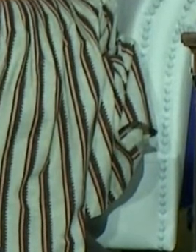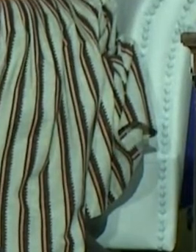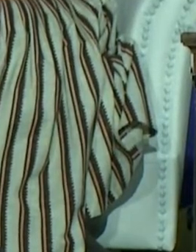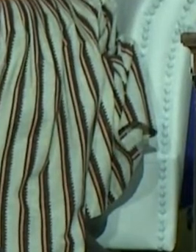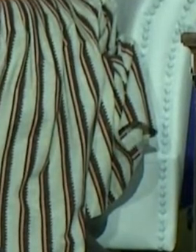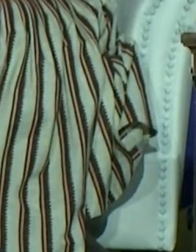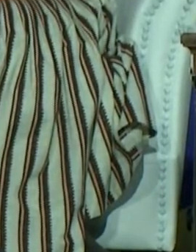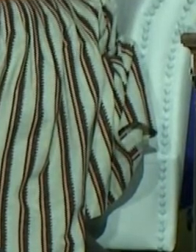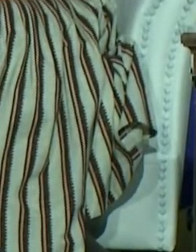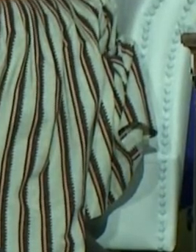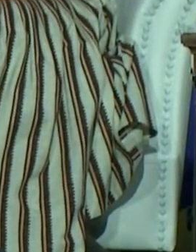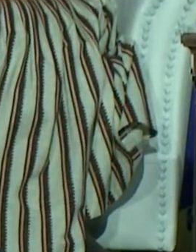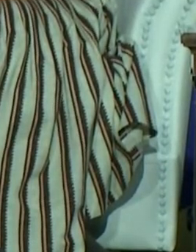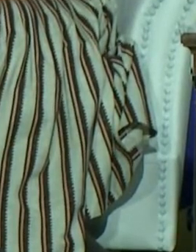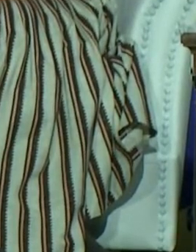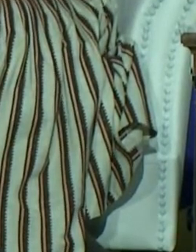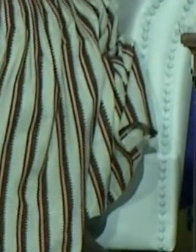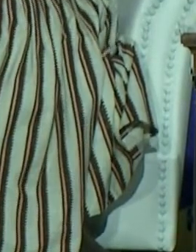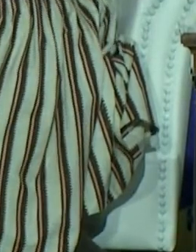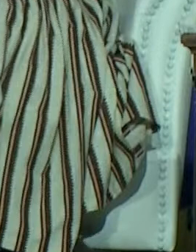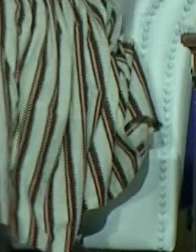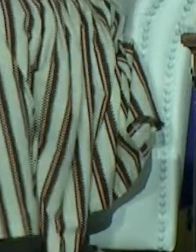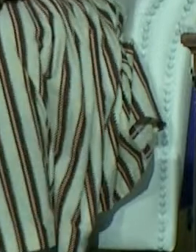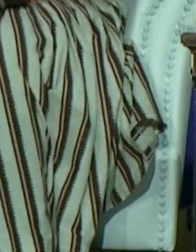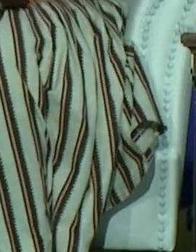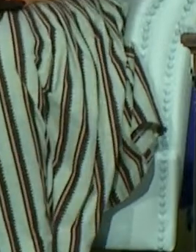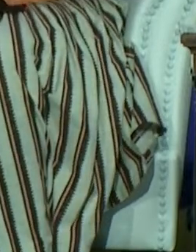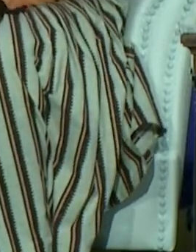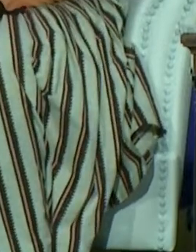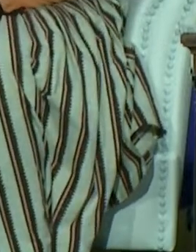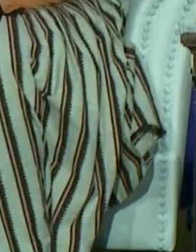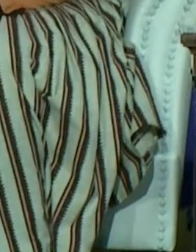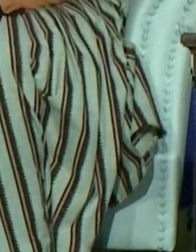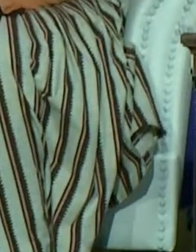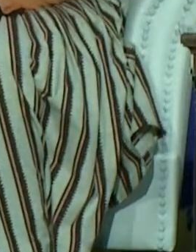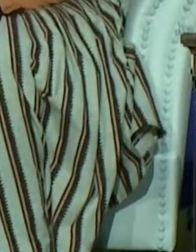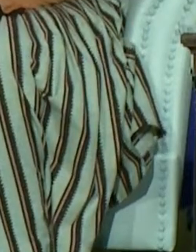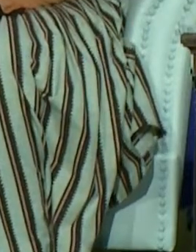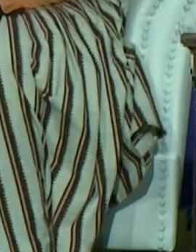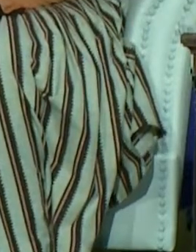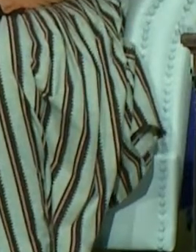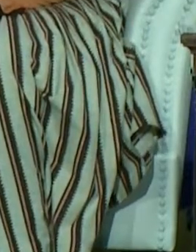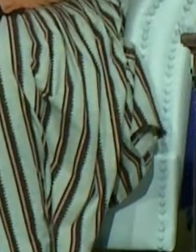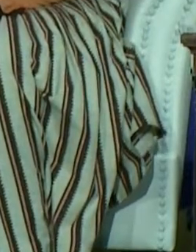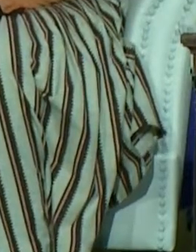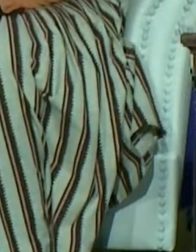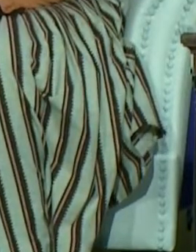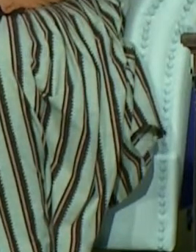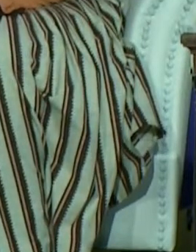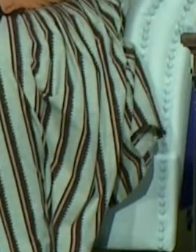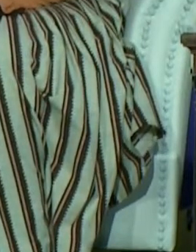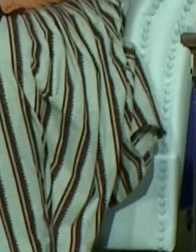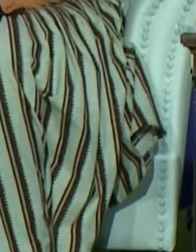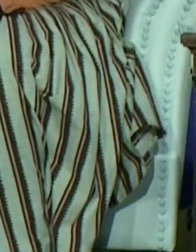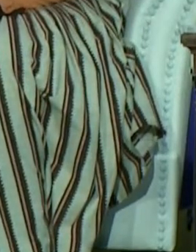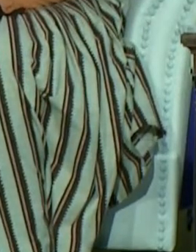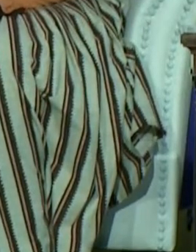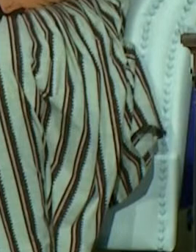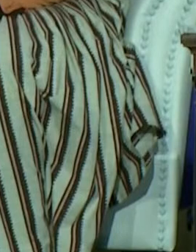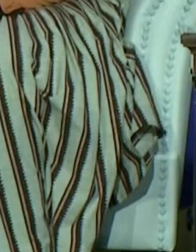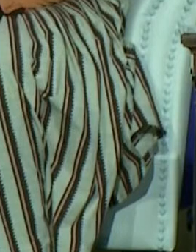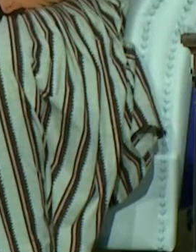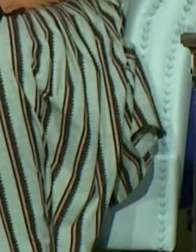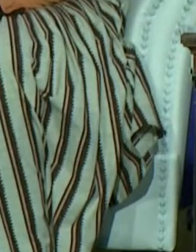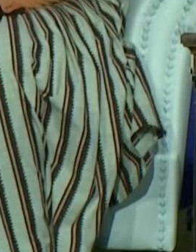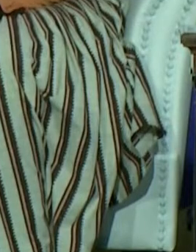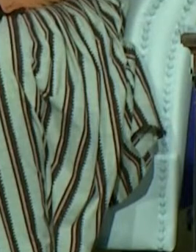I'm going to introduce Minister Nkwana Mashabane, who is the Minister in the Presidency for Women, Youth and Persons with